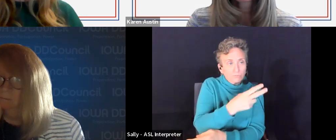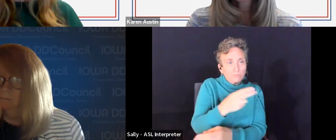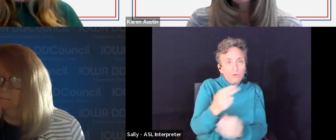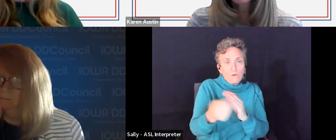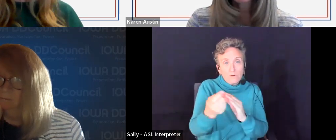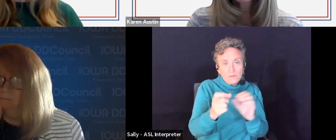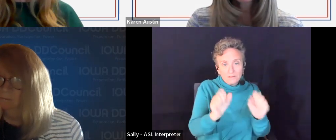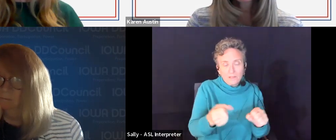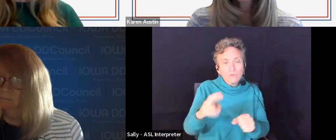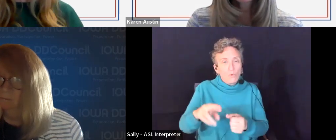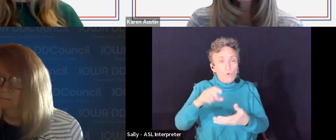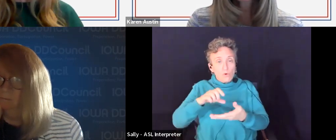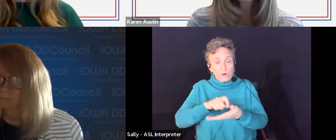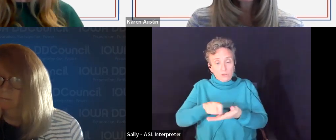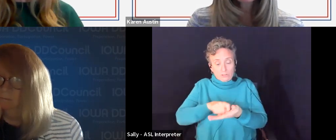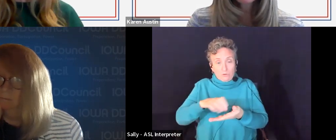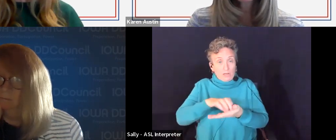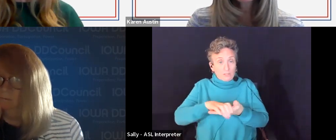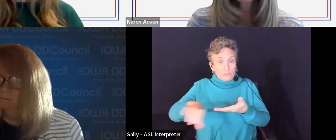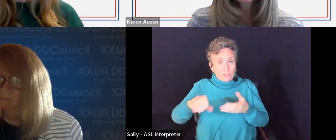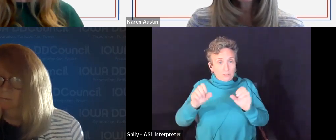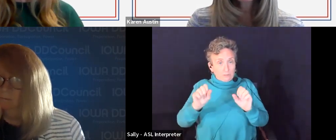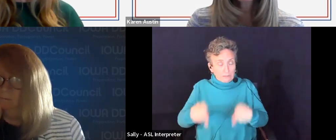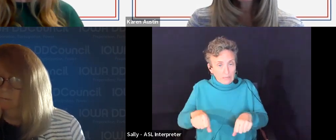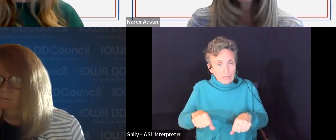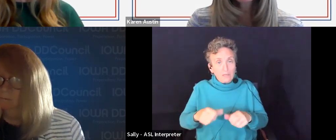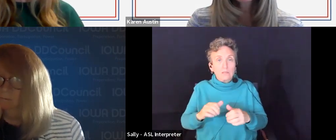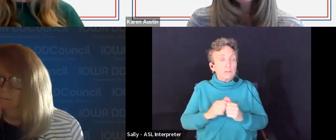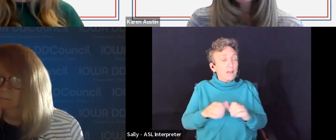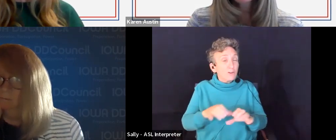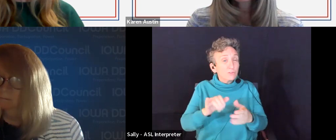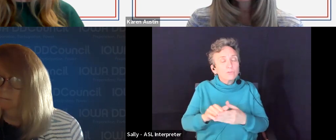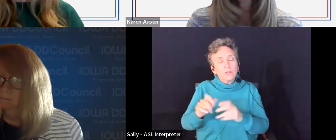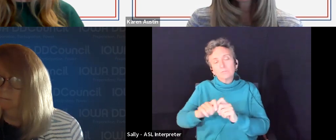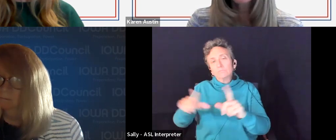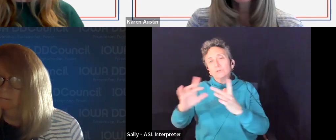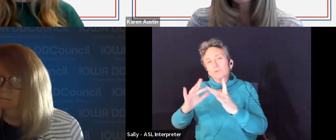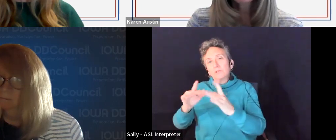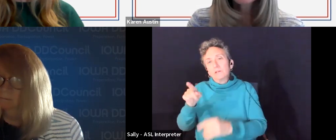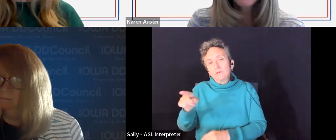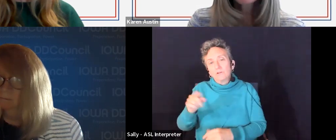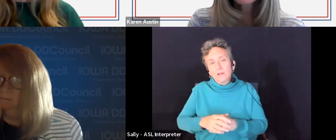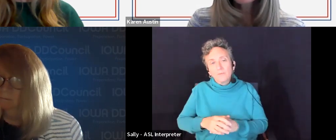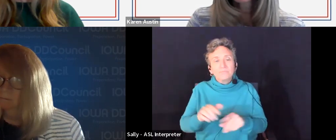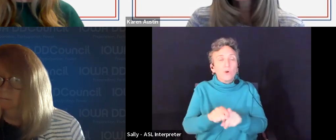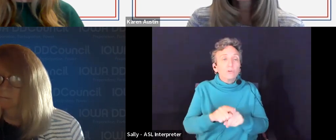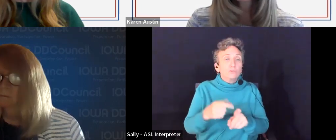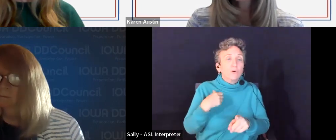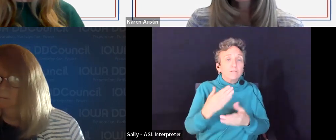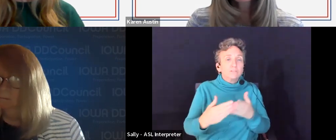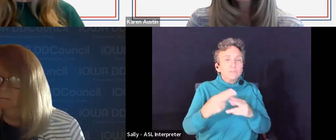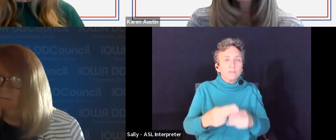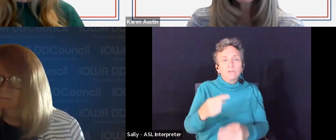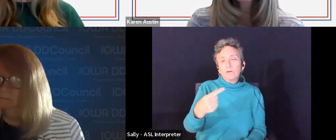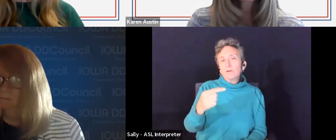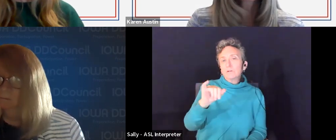by mail. The information on how to send that is there. We even have a gifting platform. So